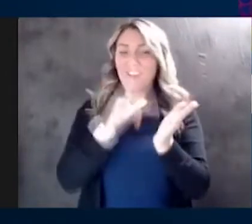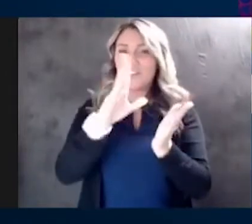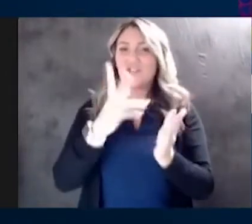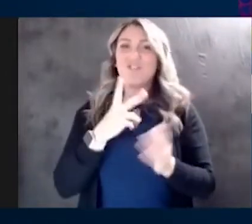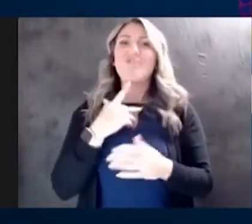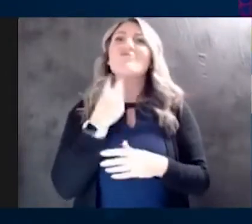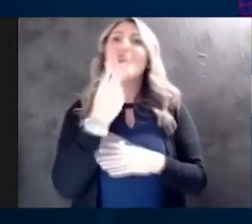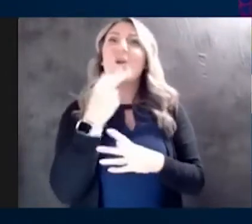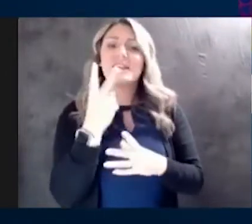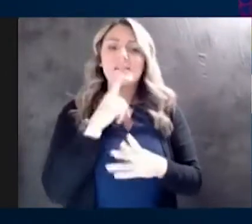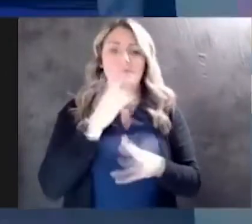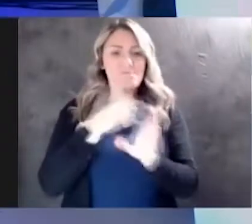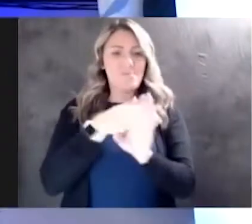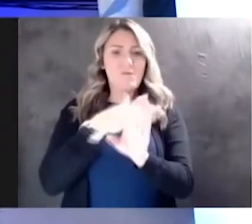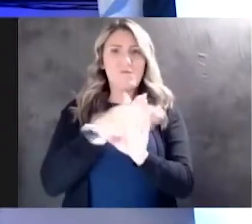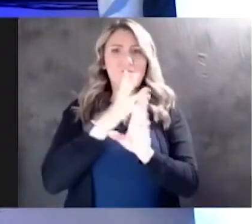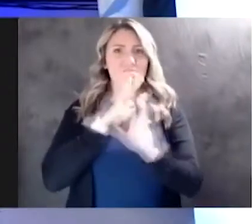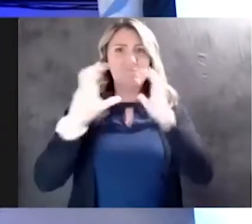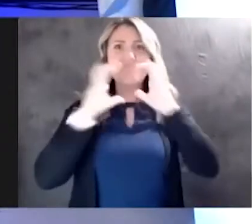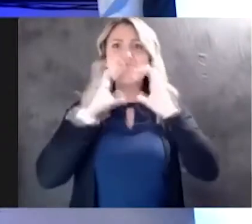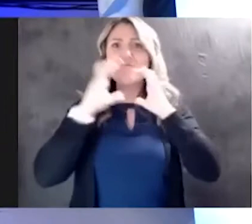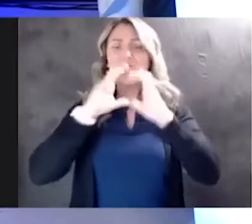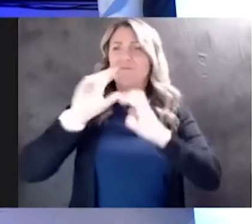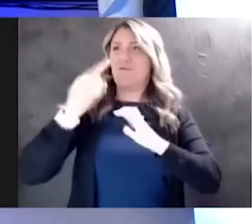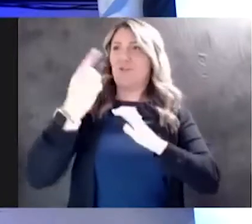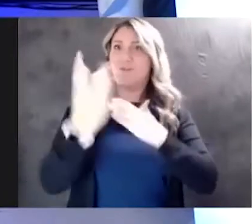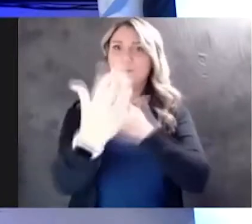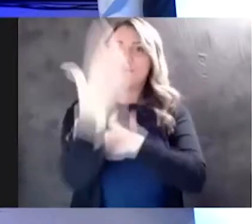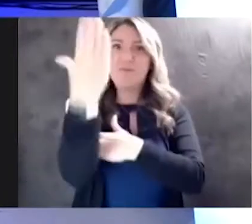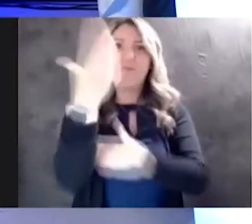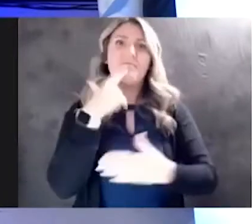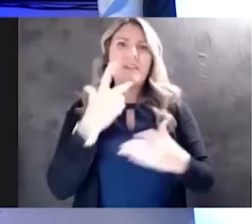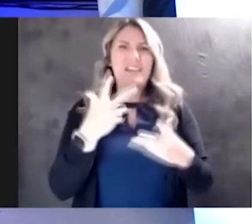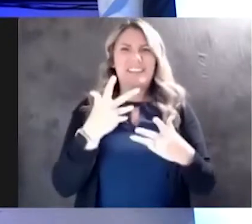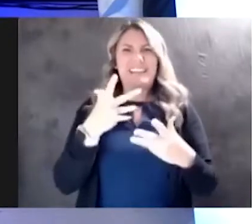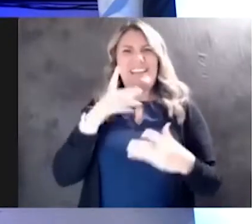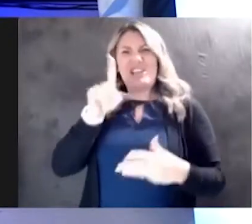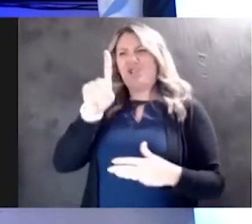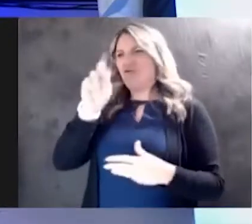conversation, Heather, first of all, good morning. And just tell us what Dragon Boat racing is.